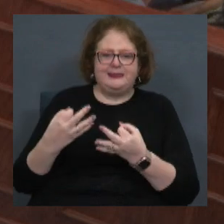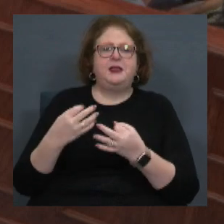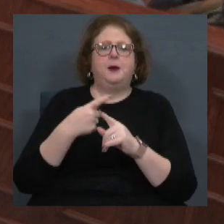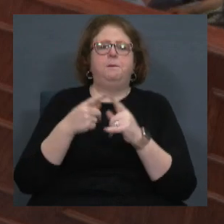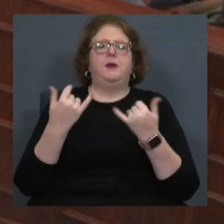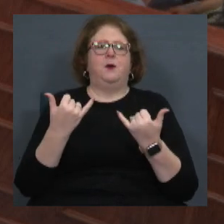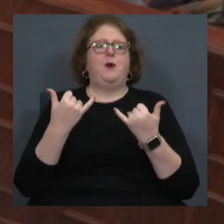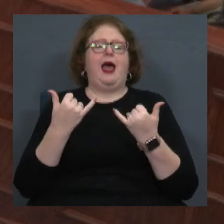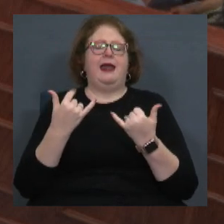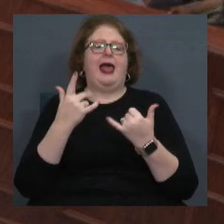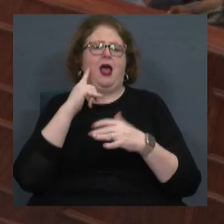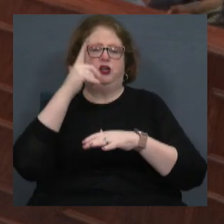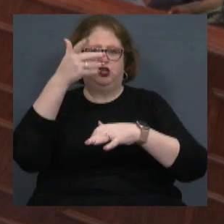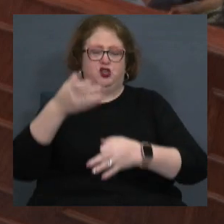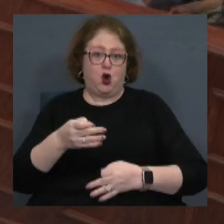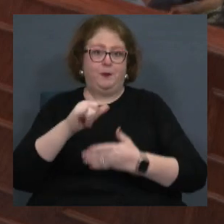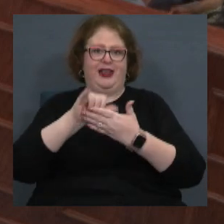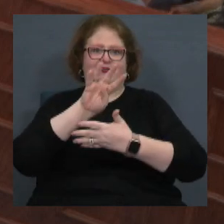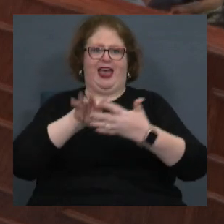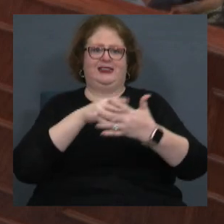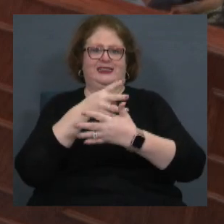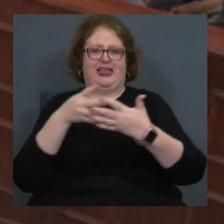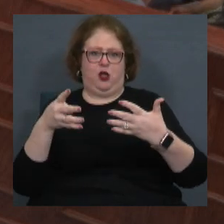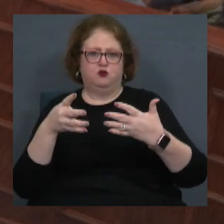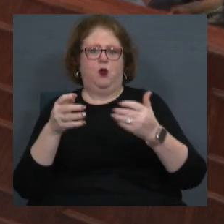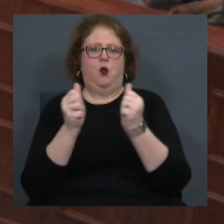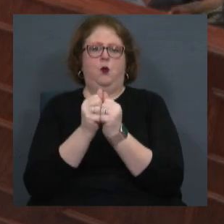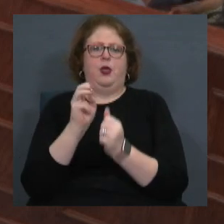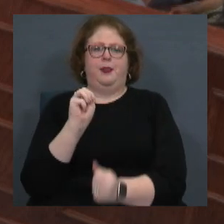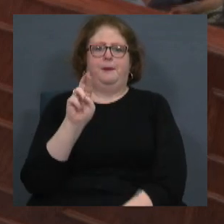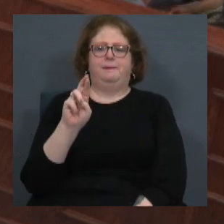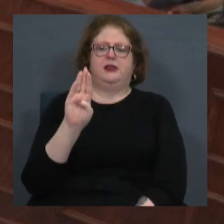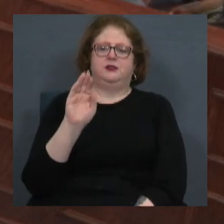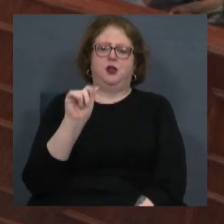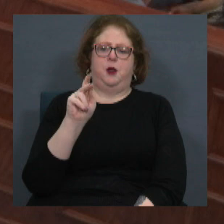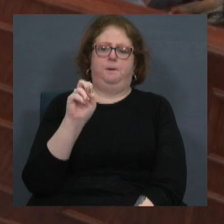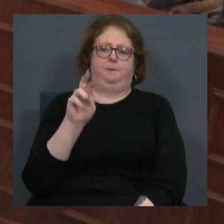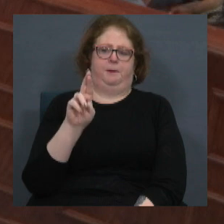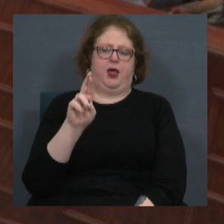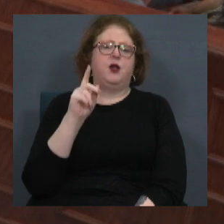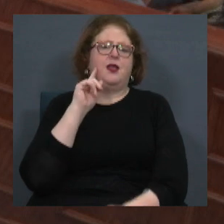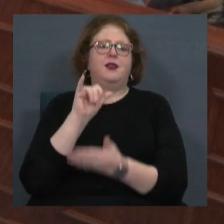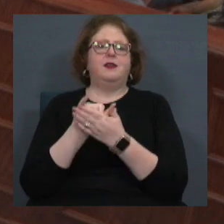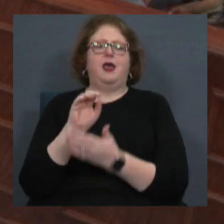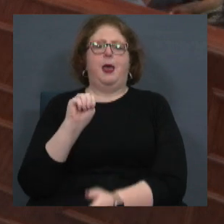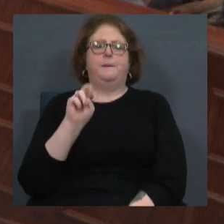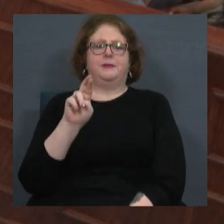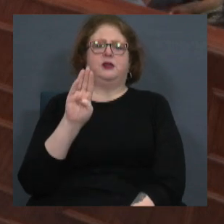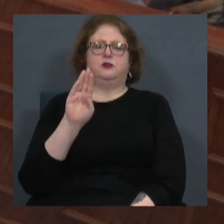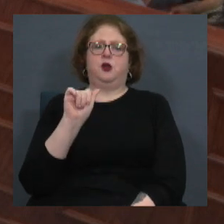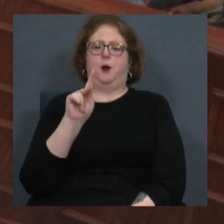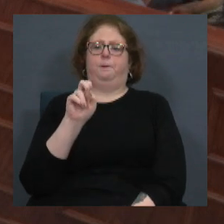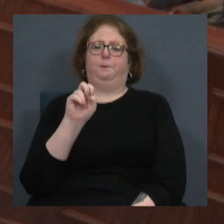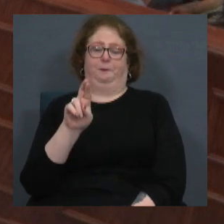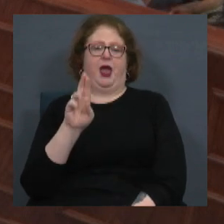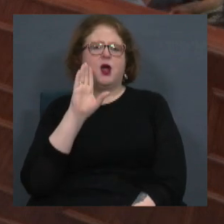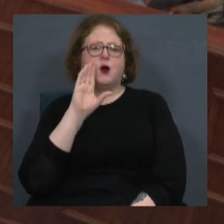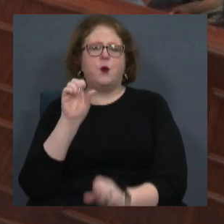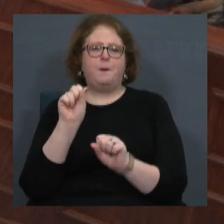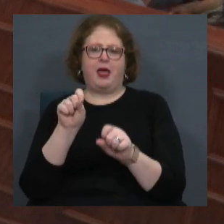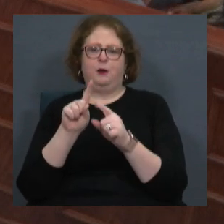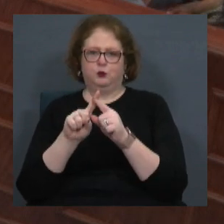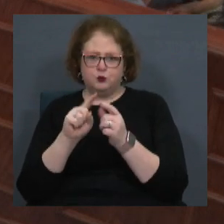Mr. Baker. Thank you. Well, and again, and Mr. Baker probably can speak to this as well. I mean, we want to make certain that we don't overbill. I